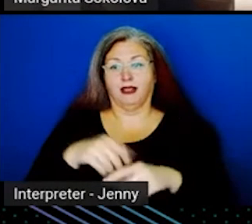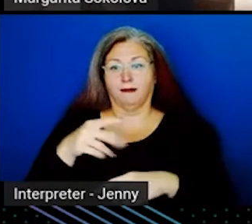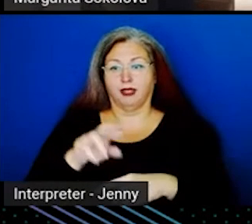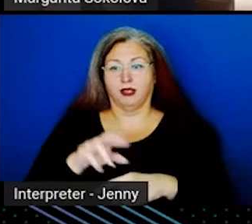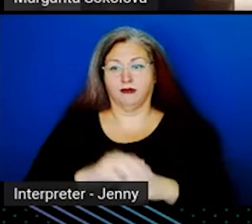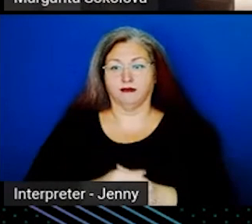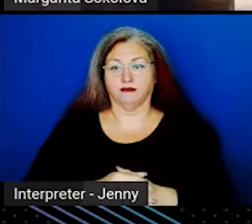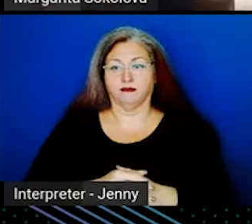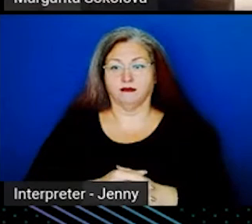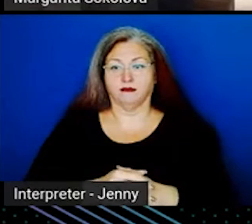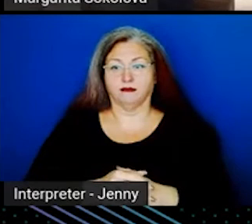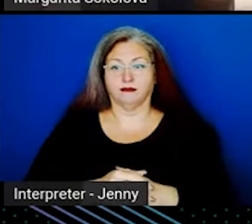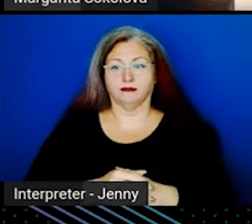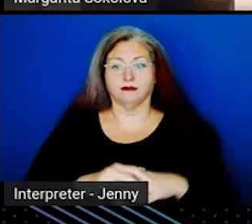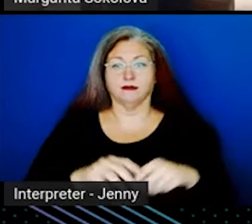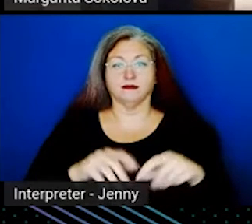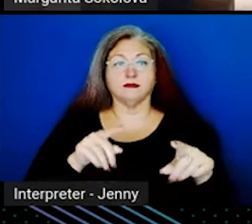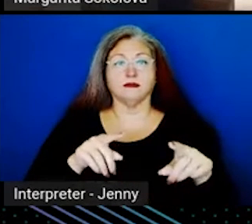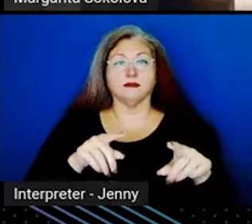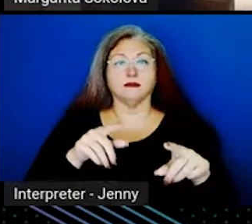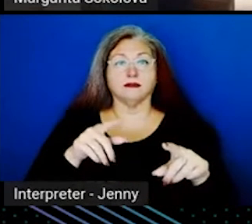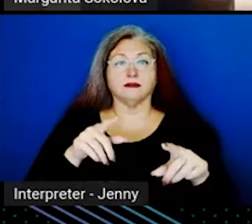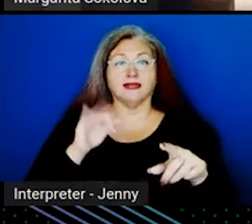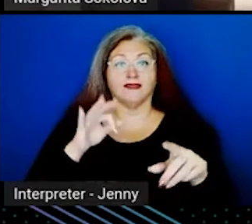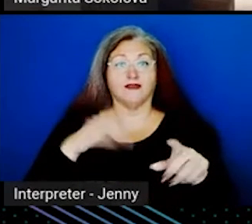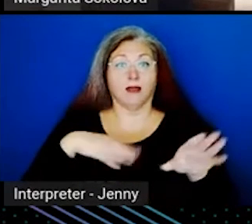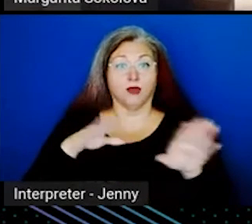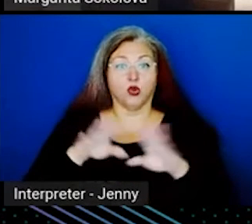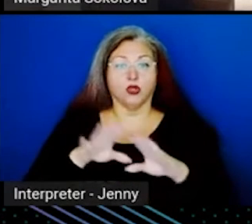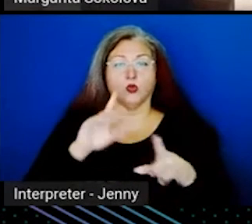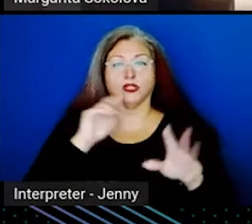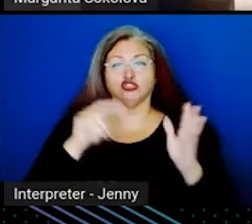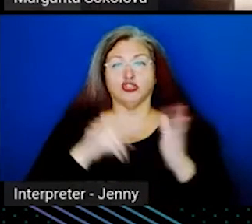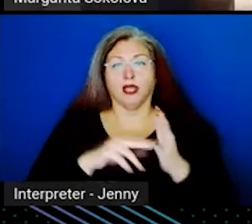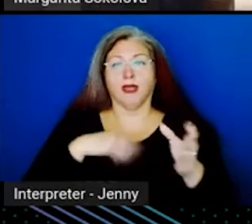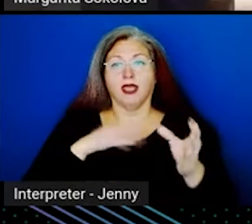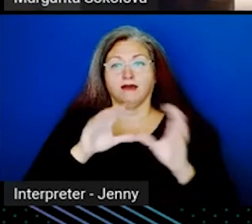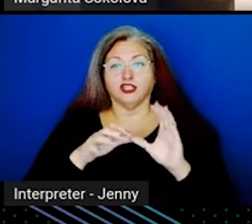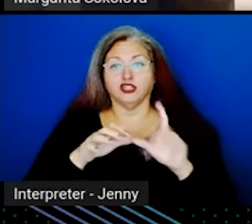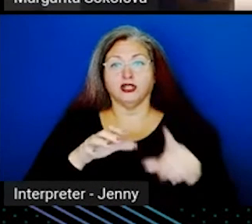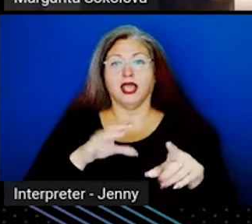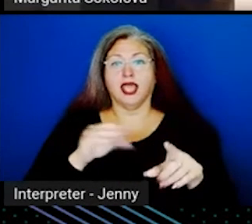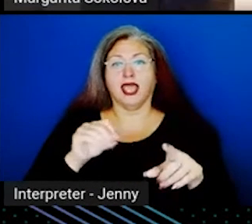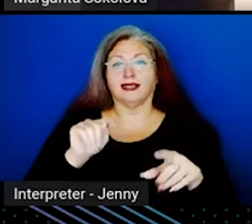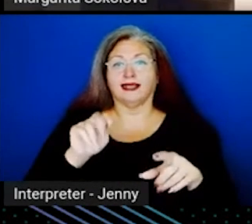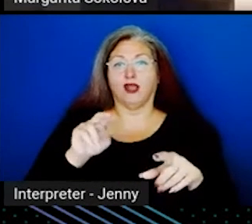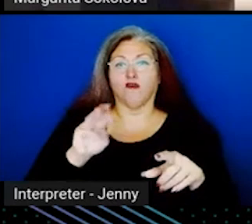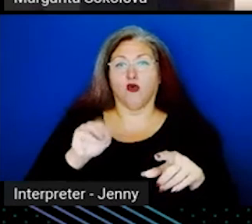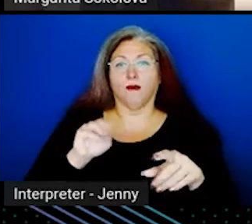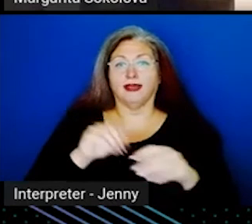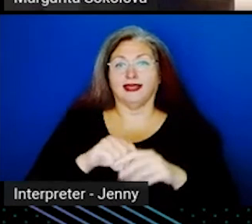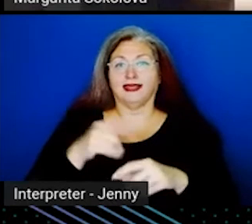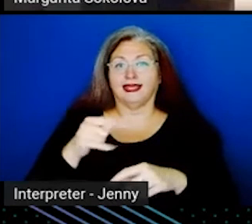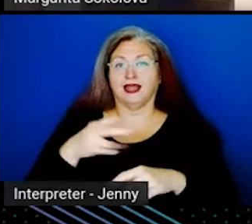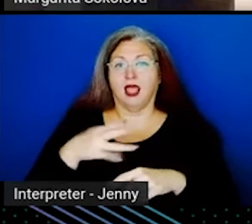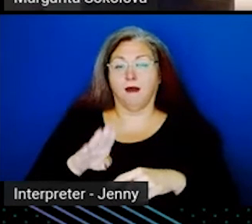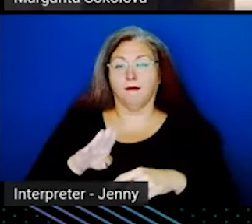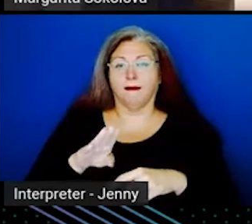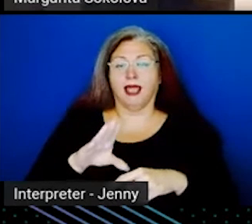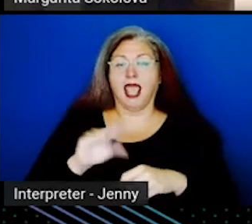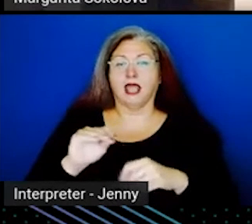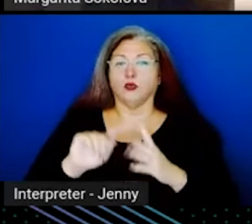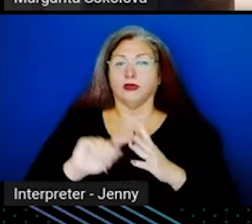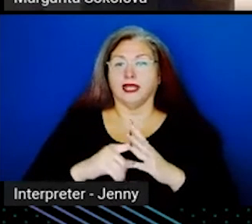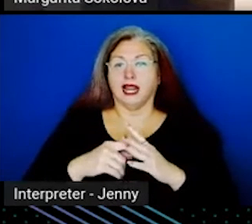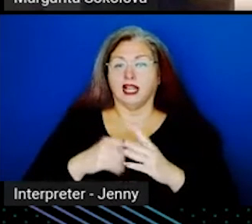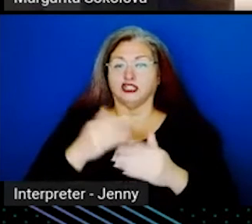If I'm closing it, it'll check out my configuration, configure Terraform within the GitHub action environment, and initialize it, and